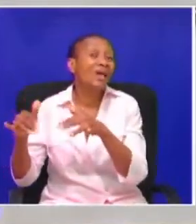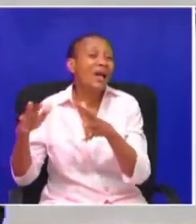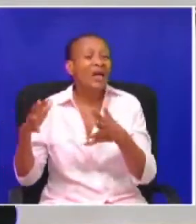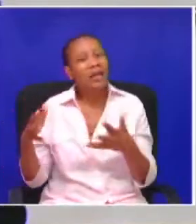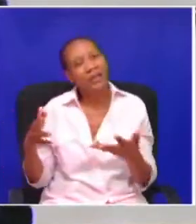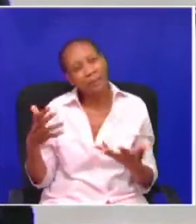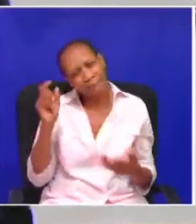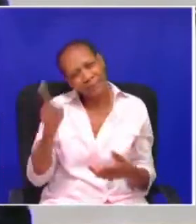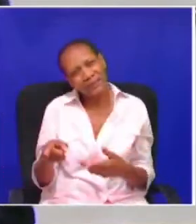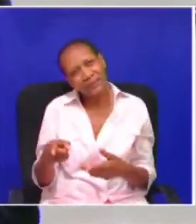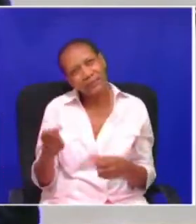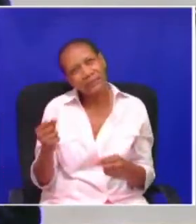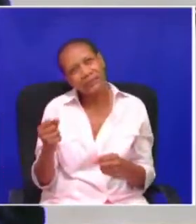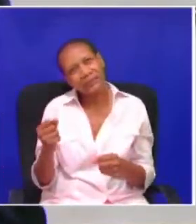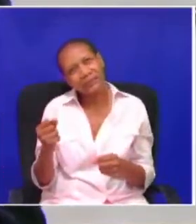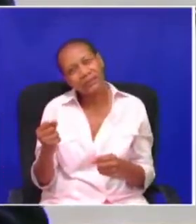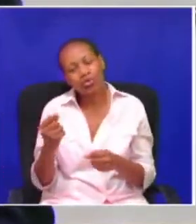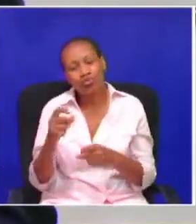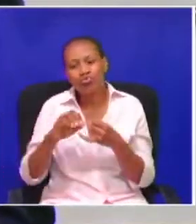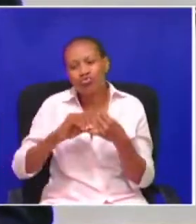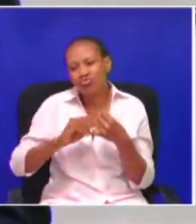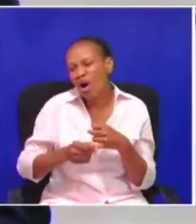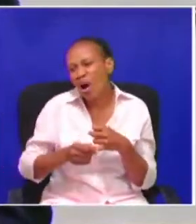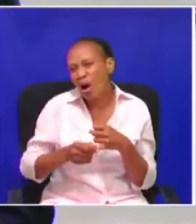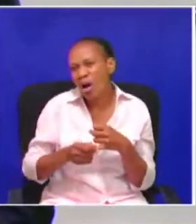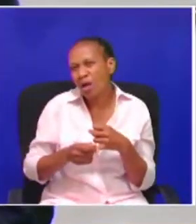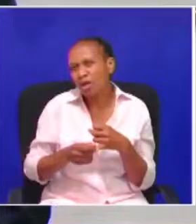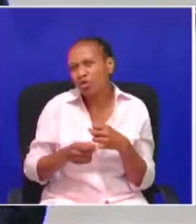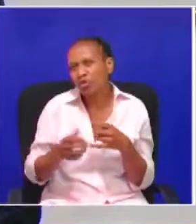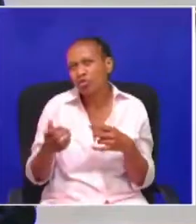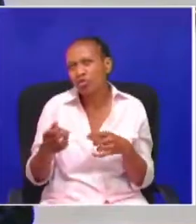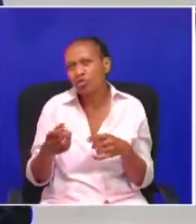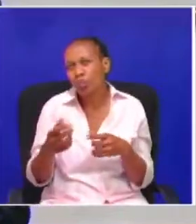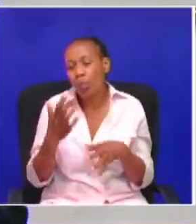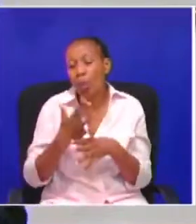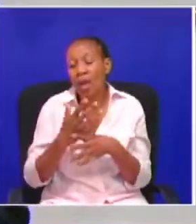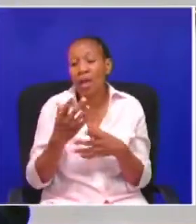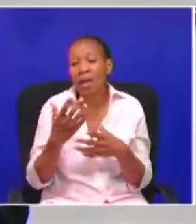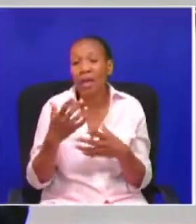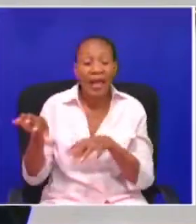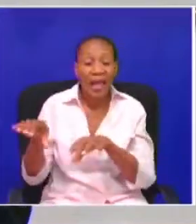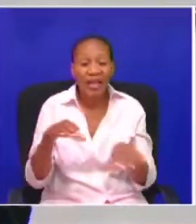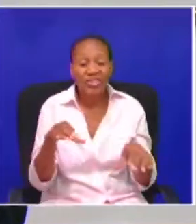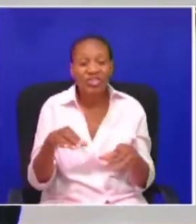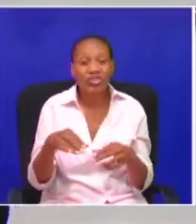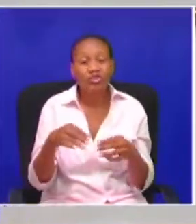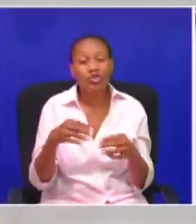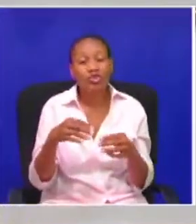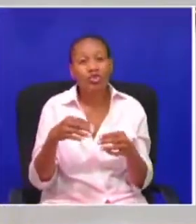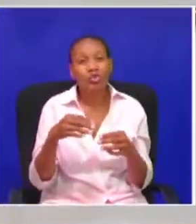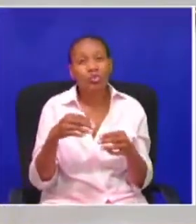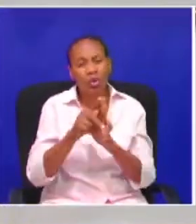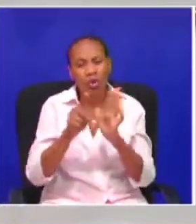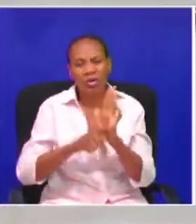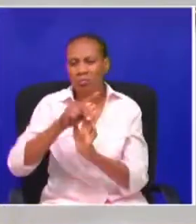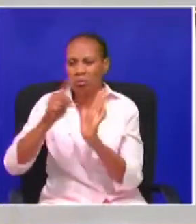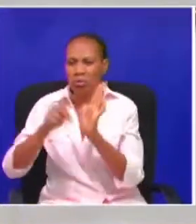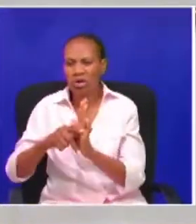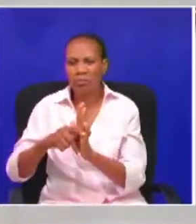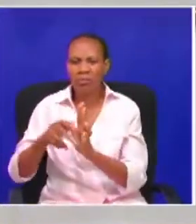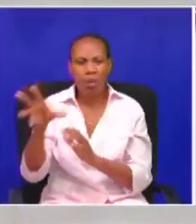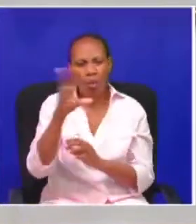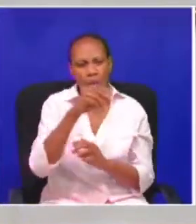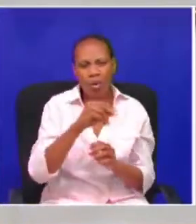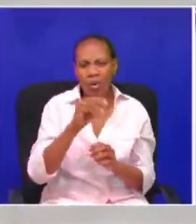make actions of groups like Dudola and Much Too Much not necessary?